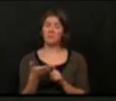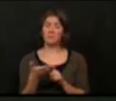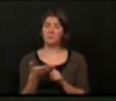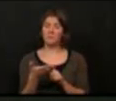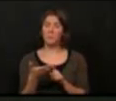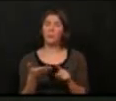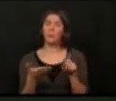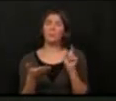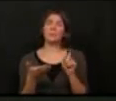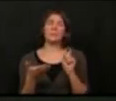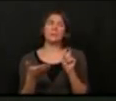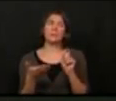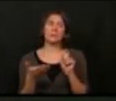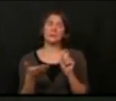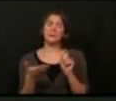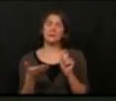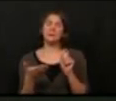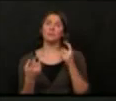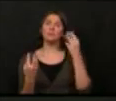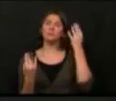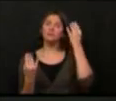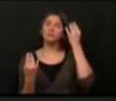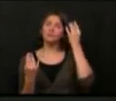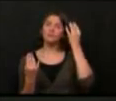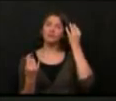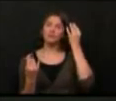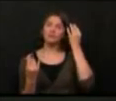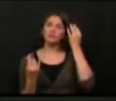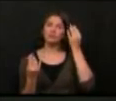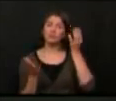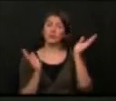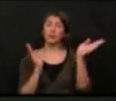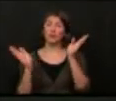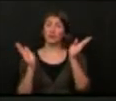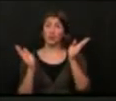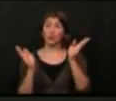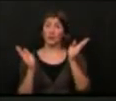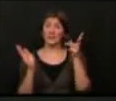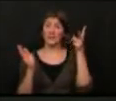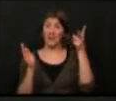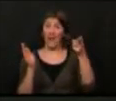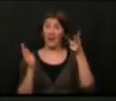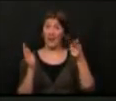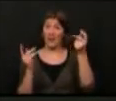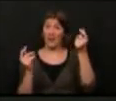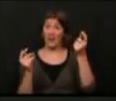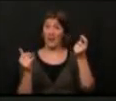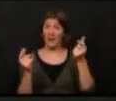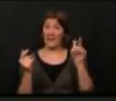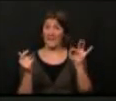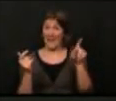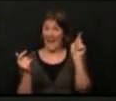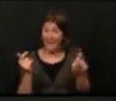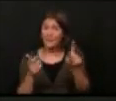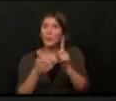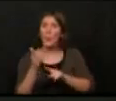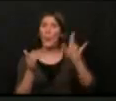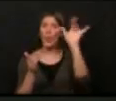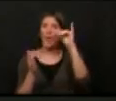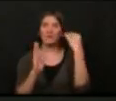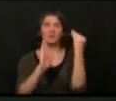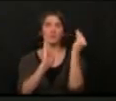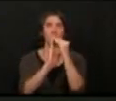at least to begin contemplating what service cuts in various areas would look like, in an effort to determine if